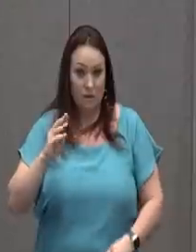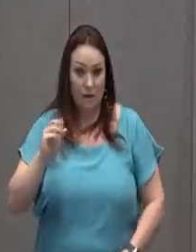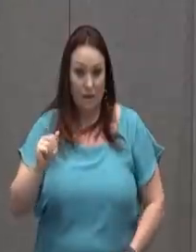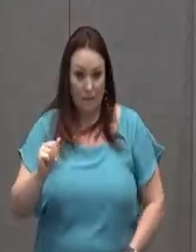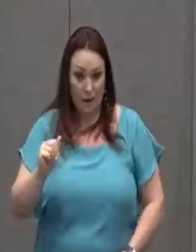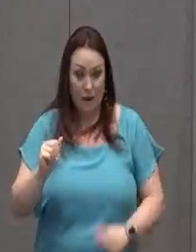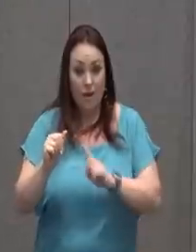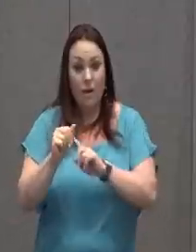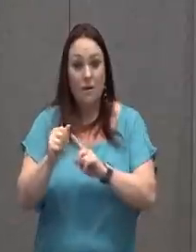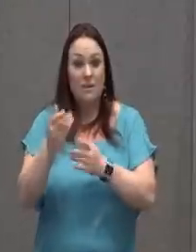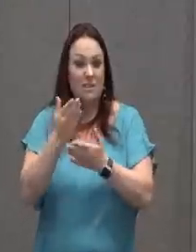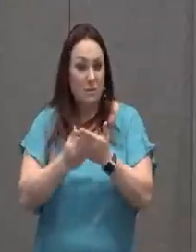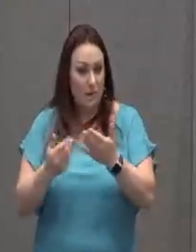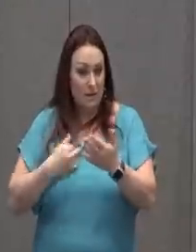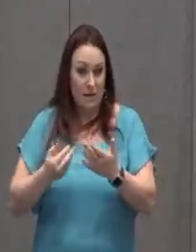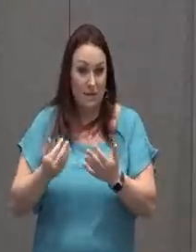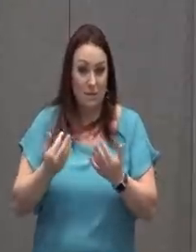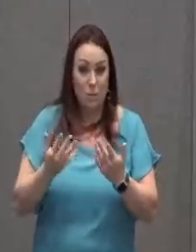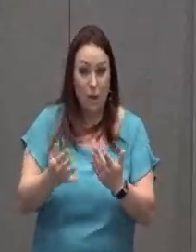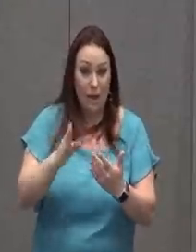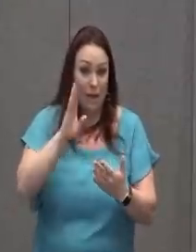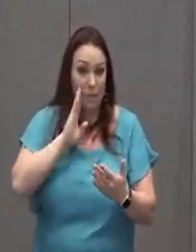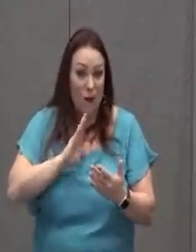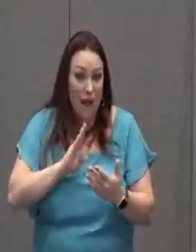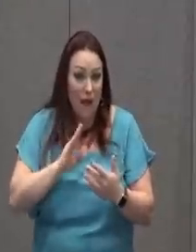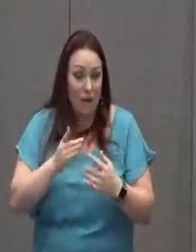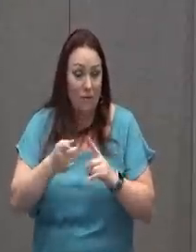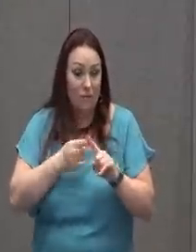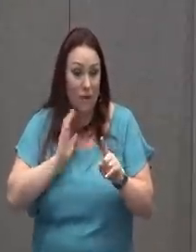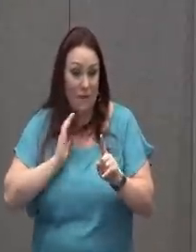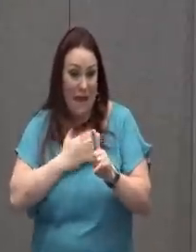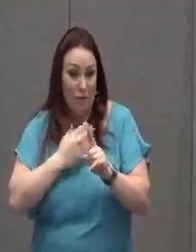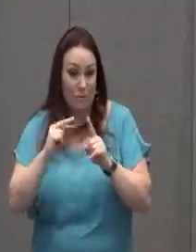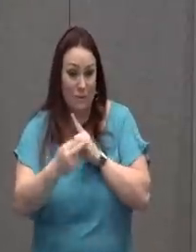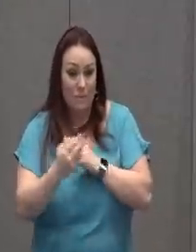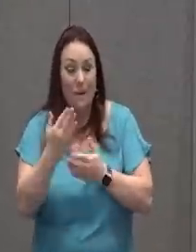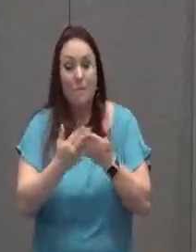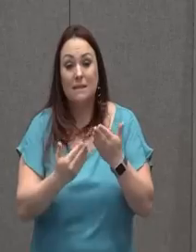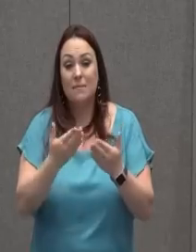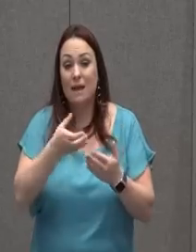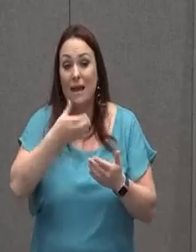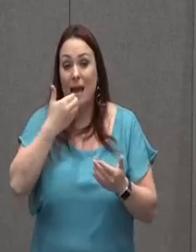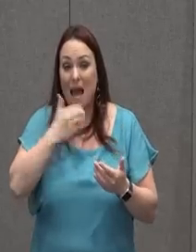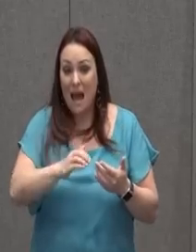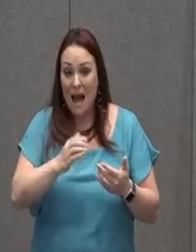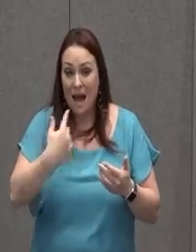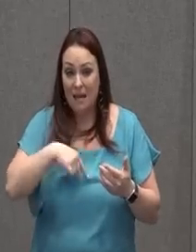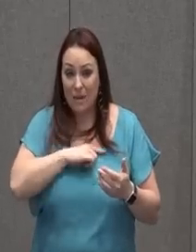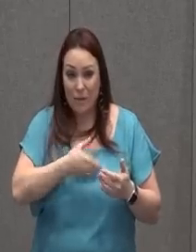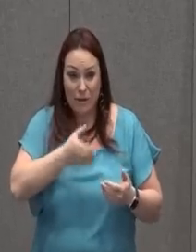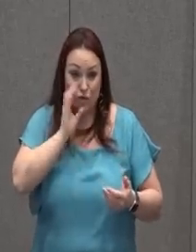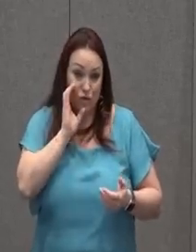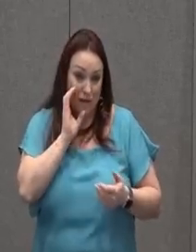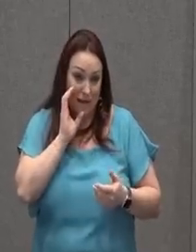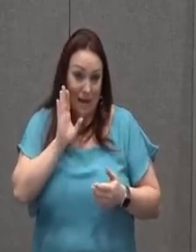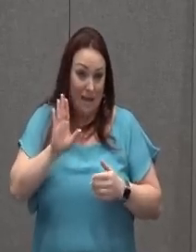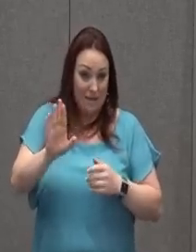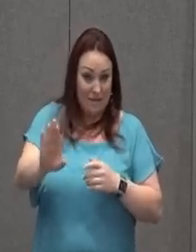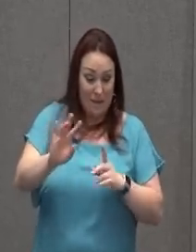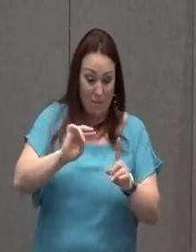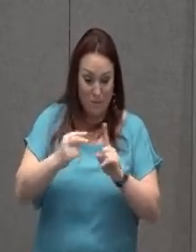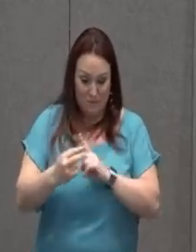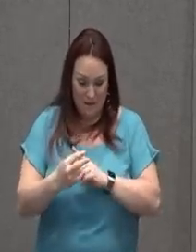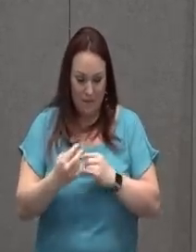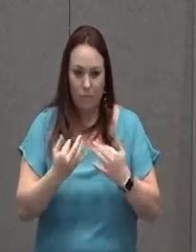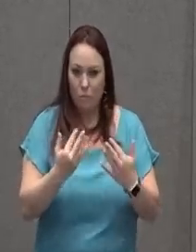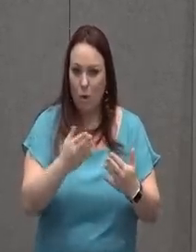from our perspective might be something hot that we drink, where they see it from their perspective as a boiling brown